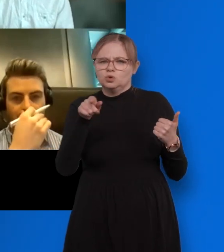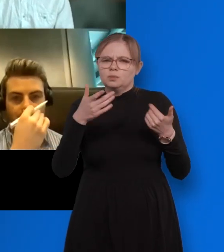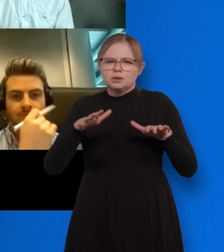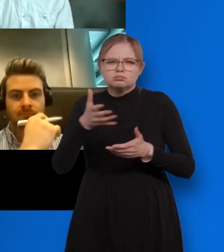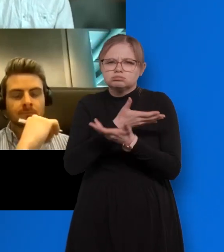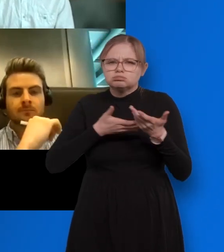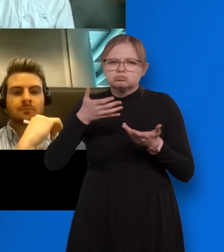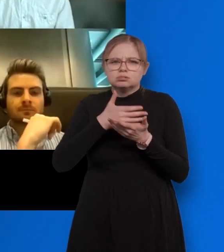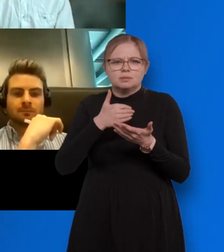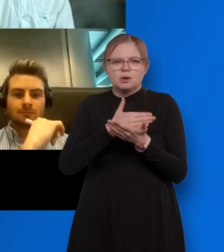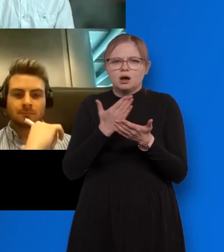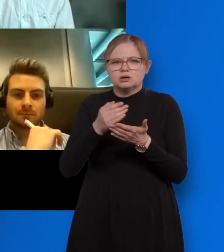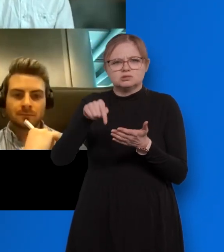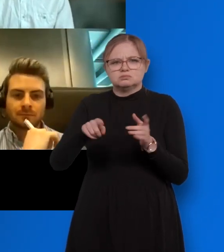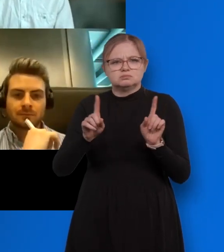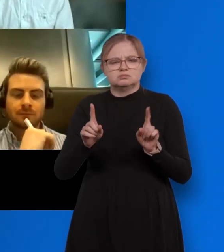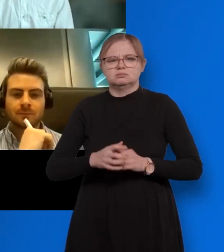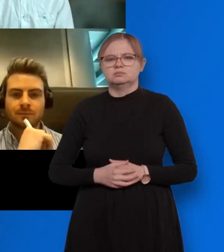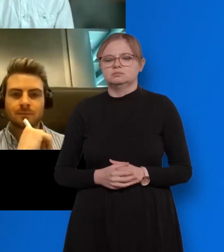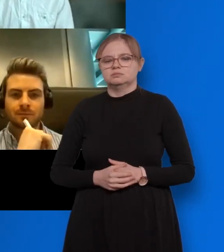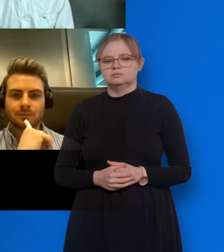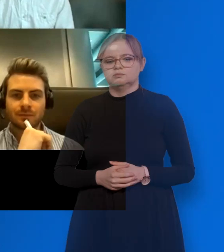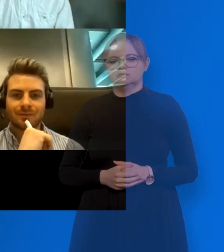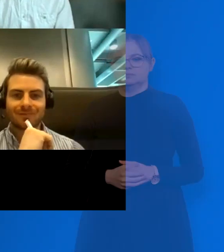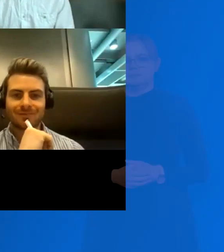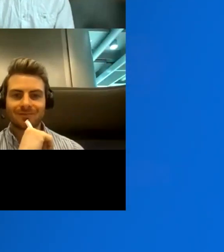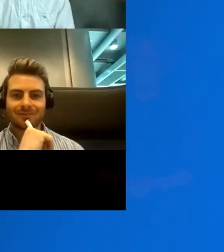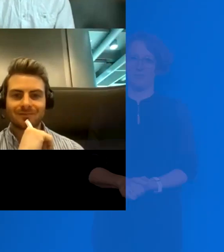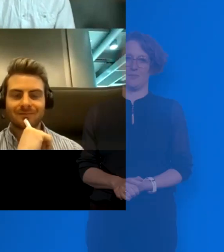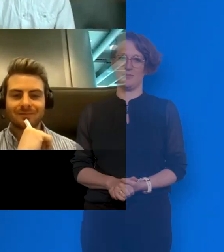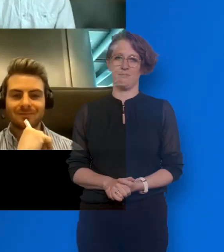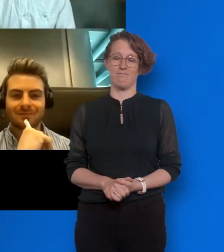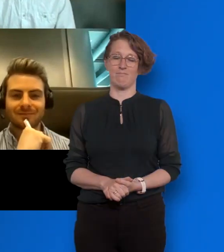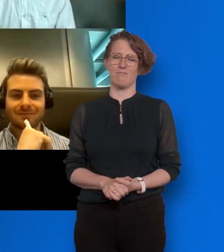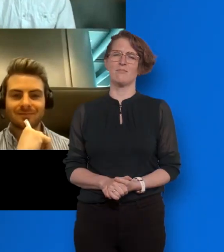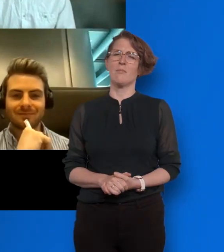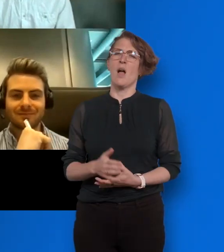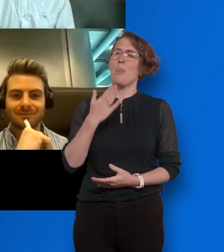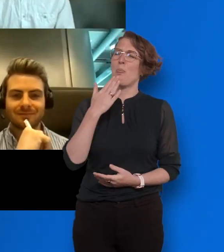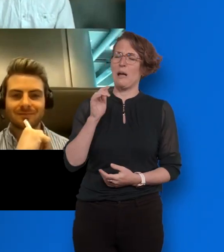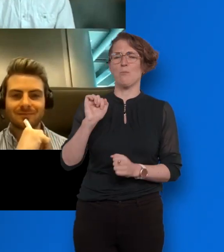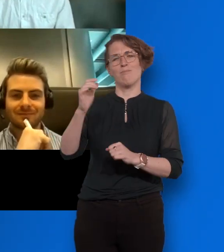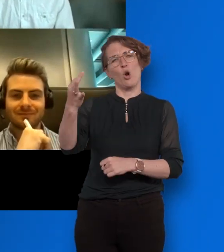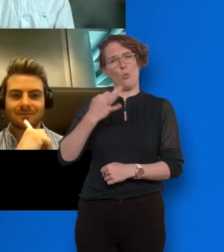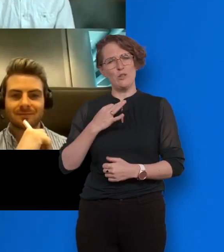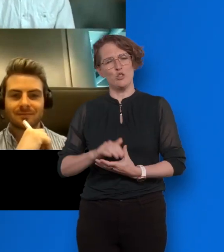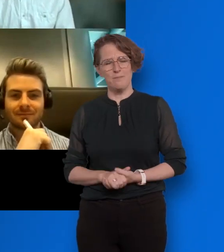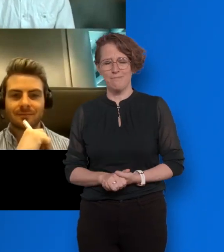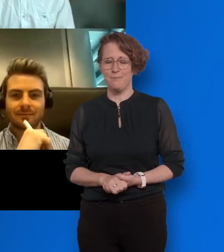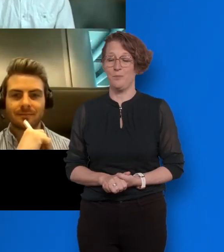applicants. Have you discussed this aspect across the sector? Yeah, thank you for your question.